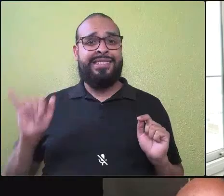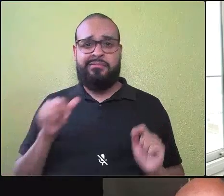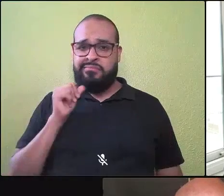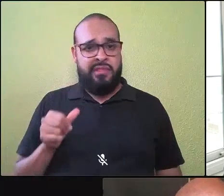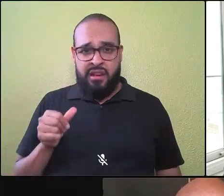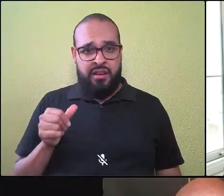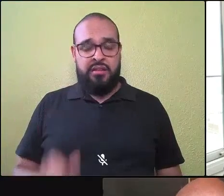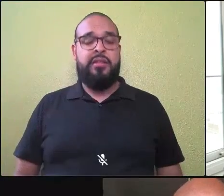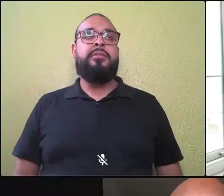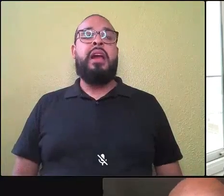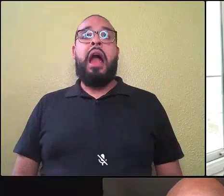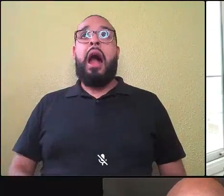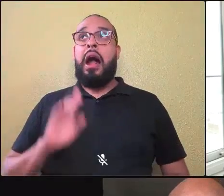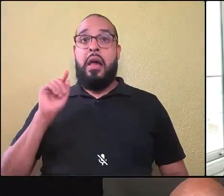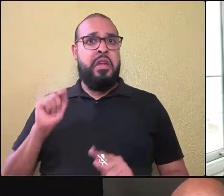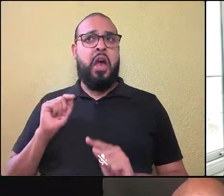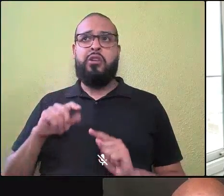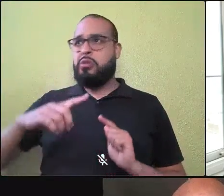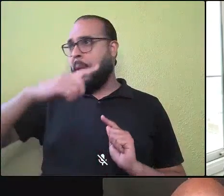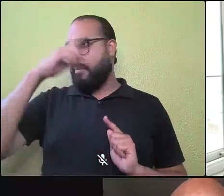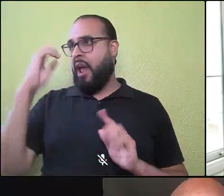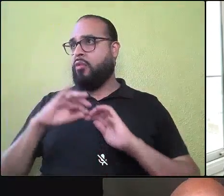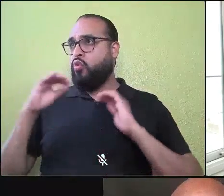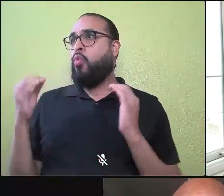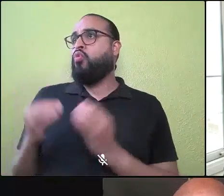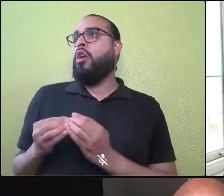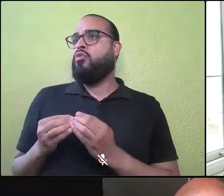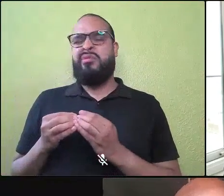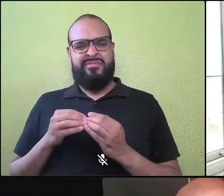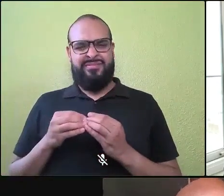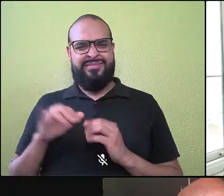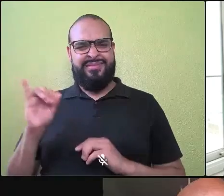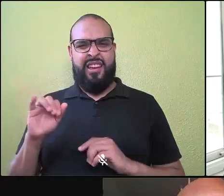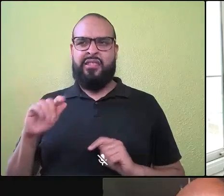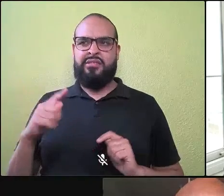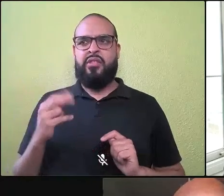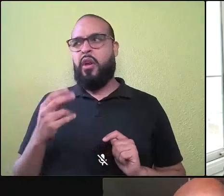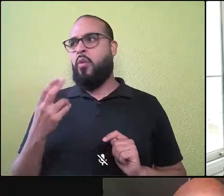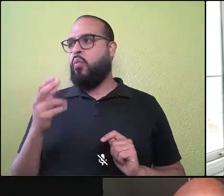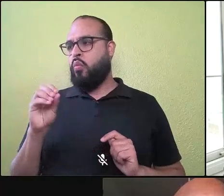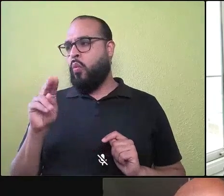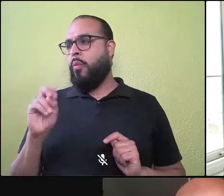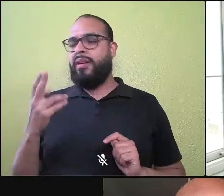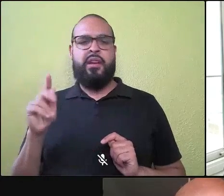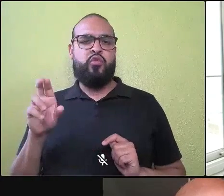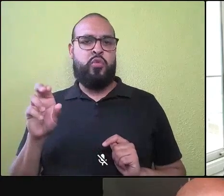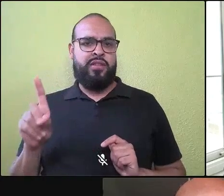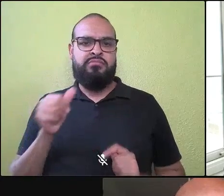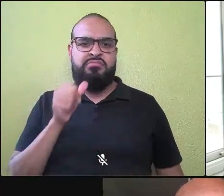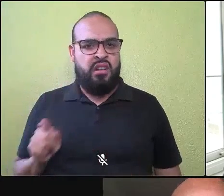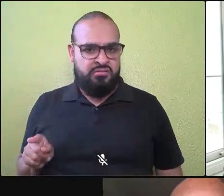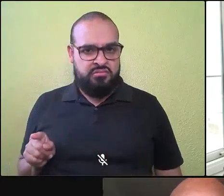that, but just guys who choose to come together and help each other out. And we get a lot of strength and value from that,